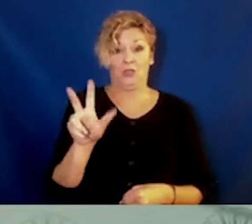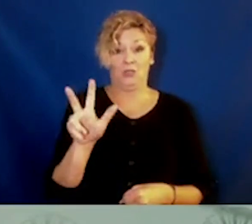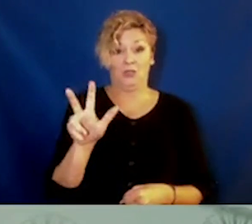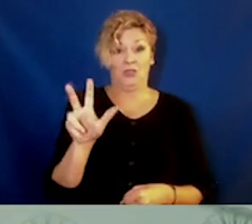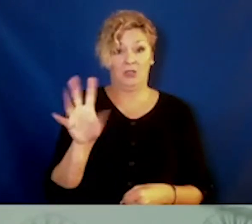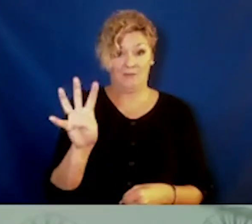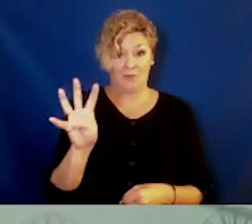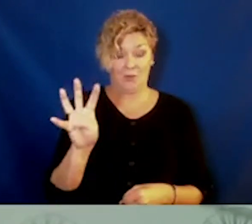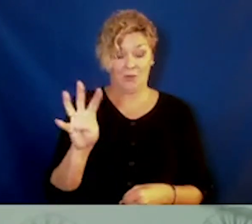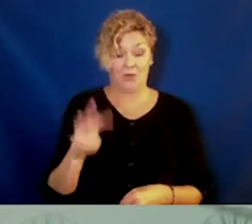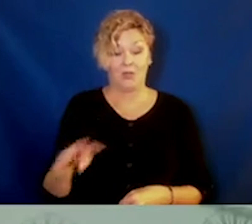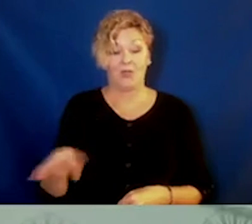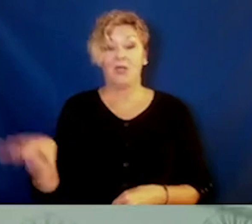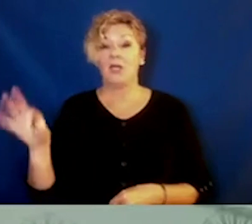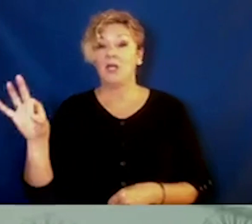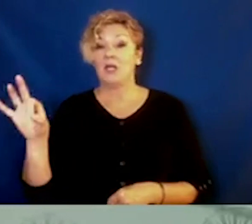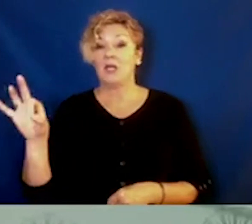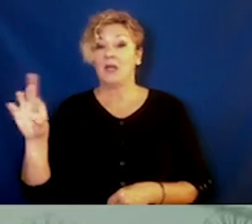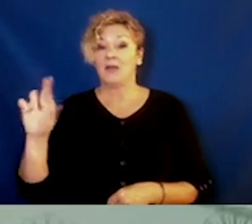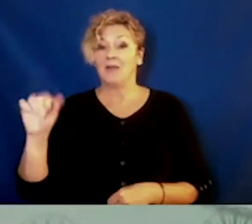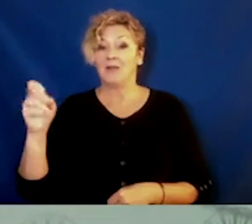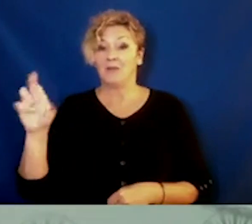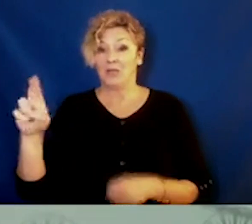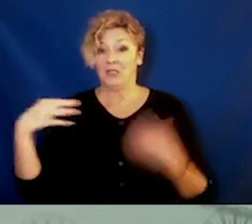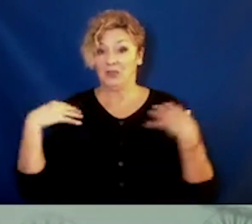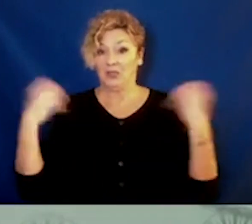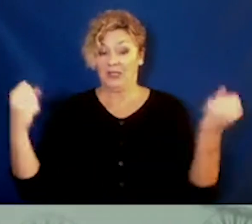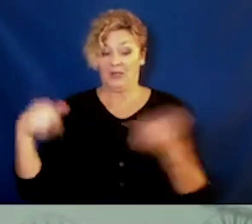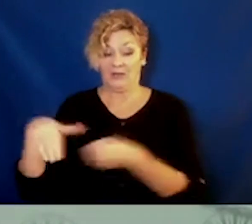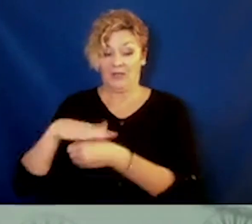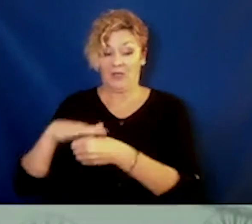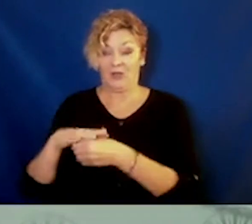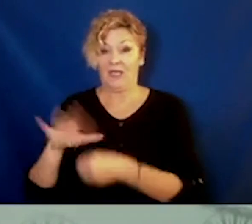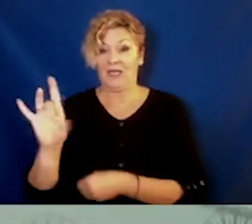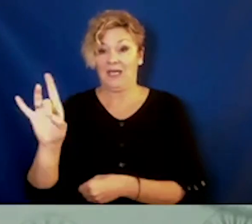period. That brings our total in British Columbia to